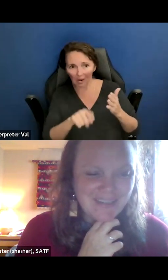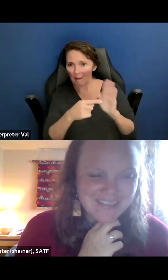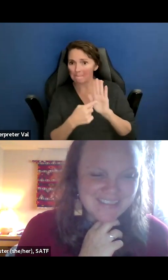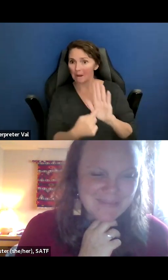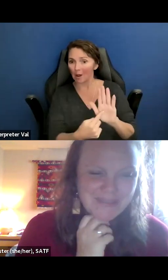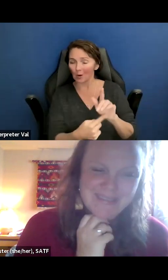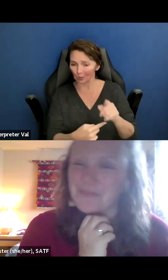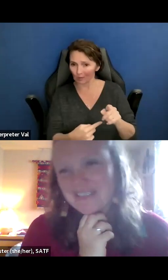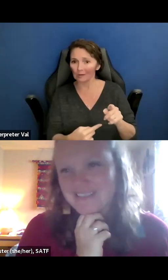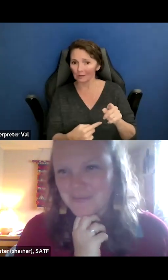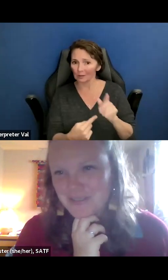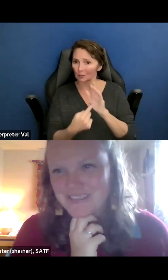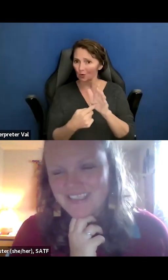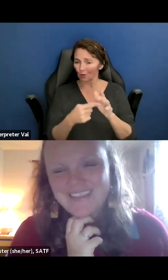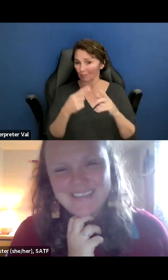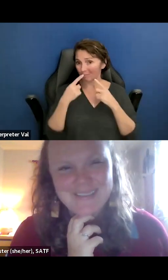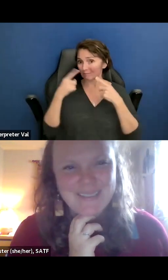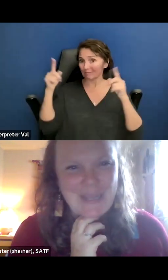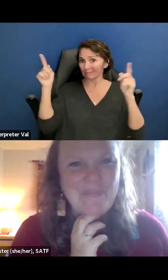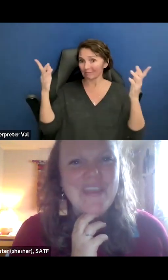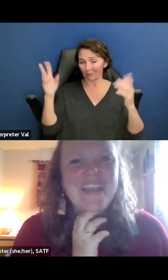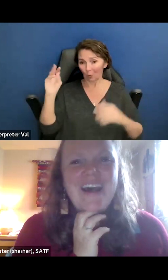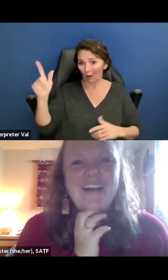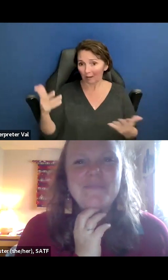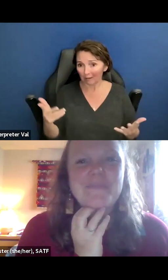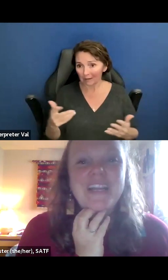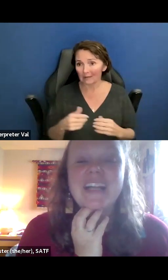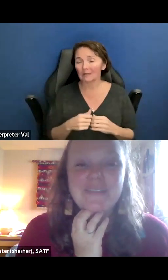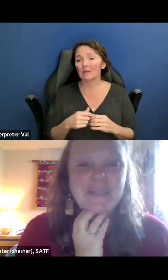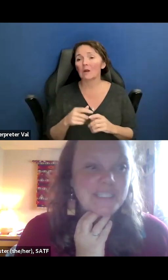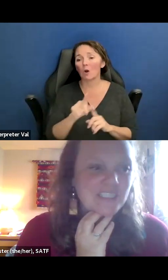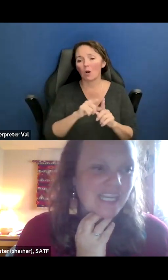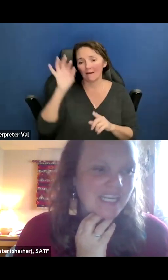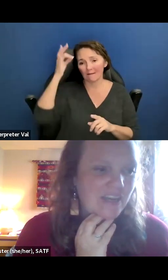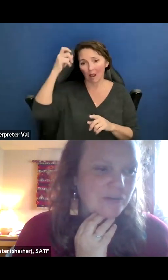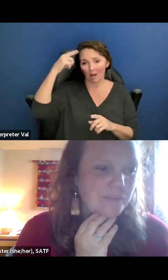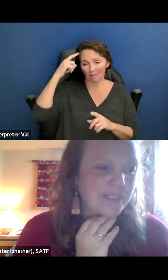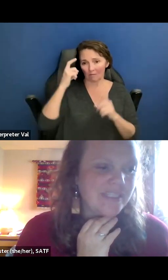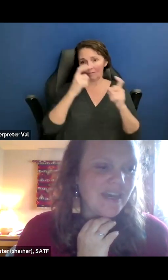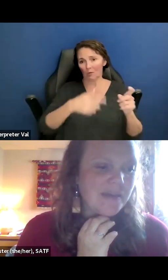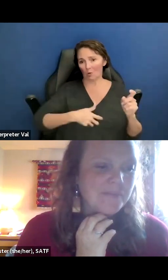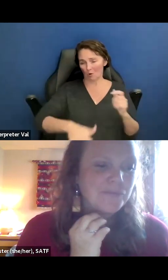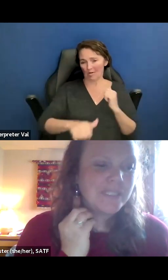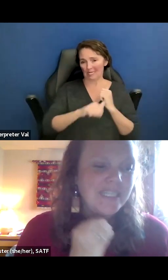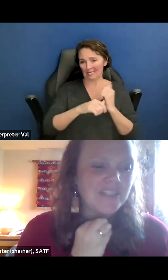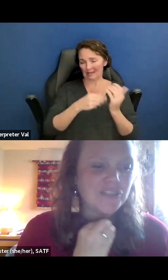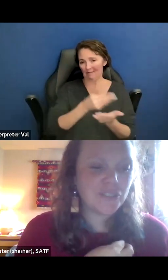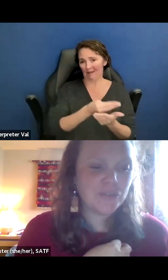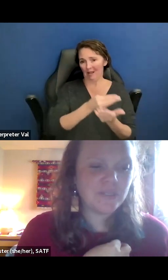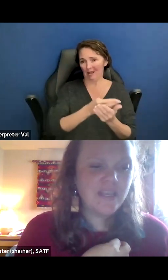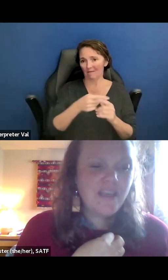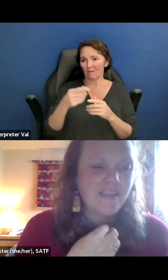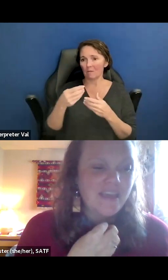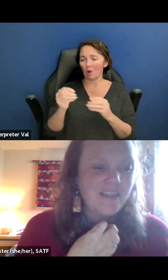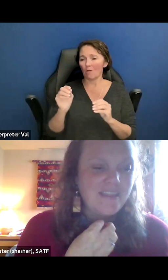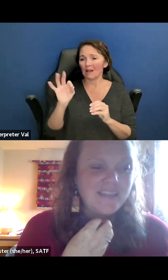DHS offices, policies and practices resource guide, that's a long name. And highly recommend checking it out, but really has